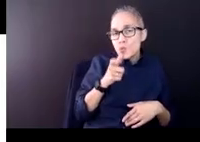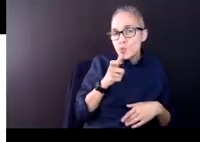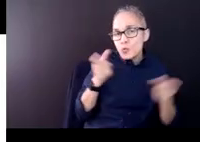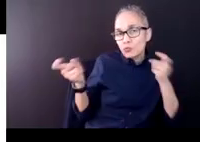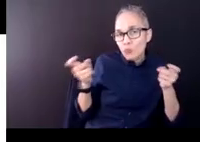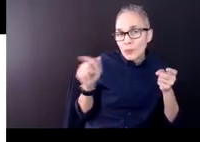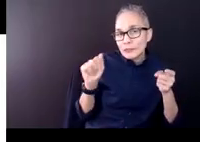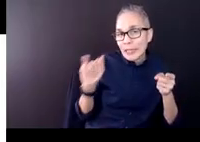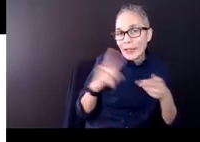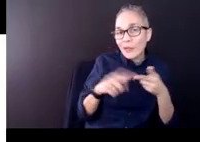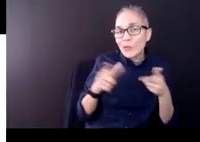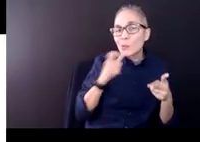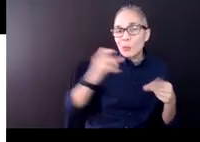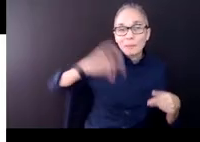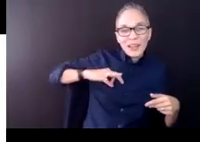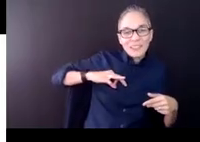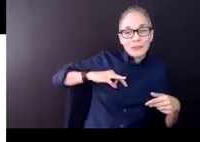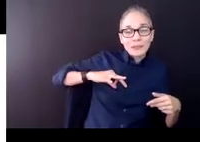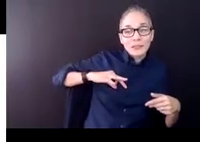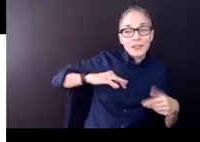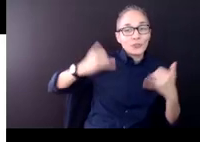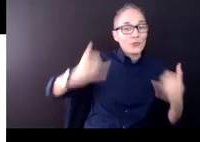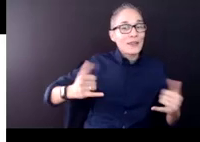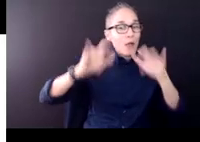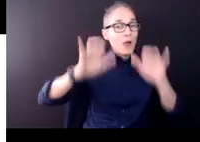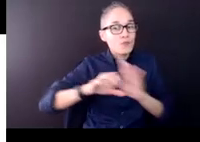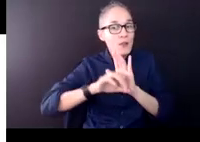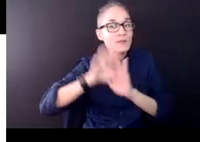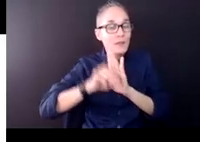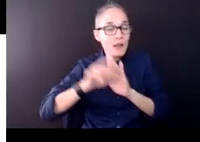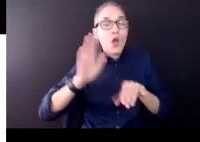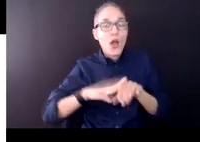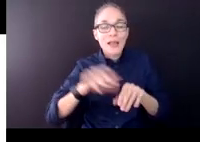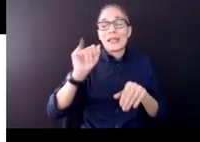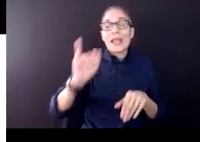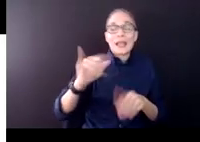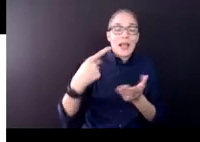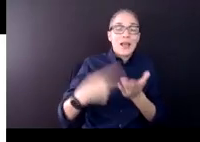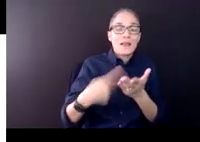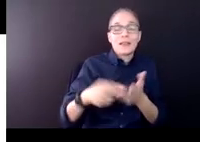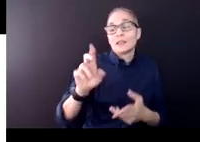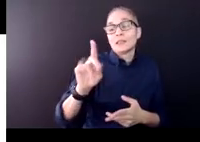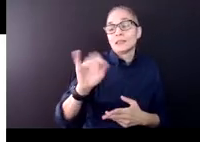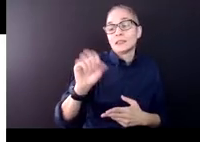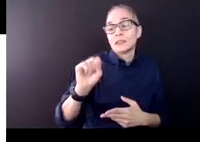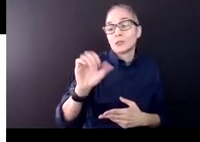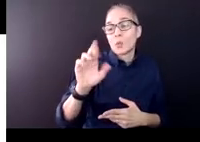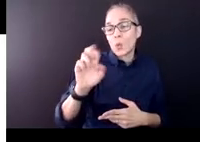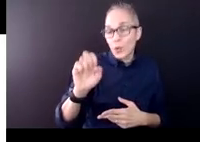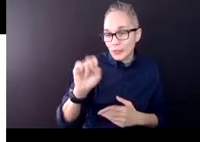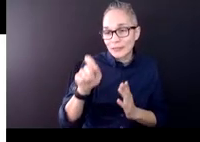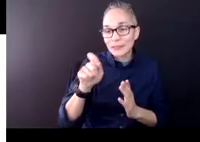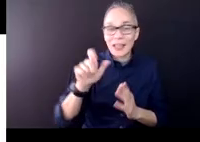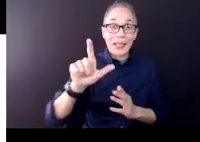benefits from it. And so right now I'm drafting a curriculum on AI discourse literacy um, and yeah, just